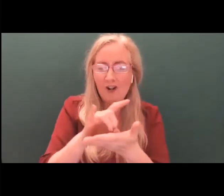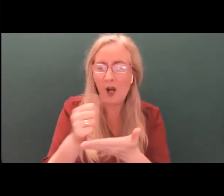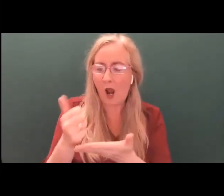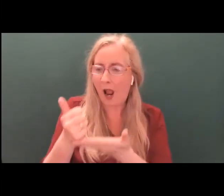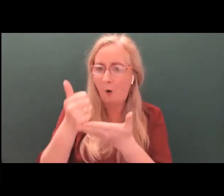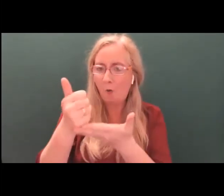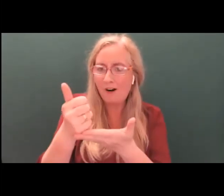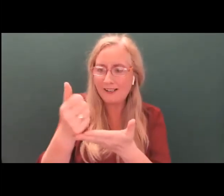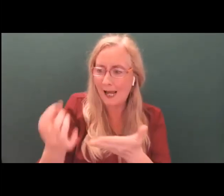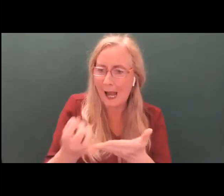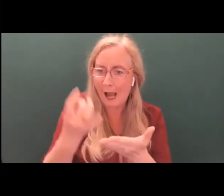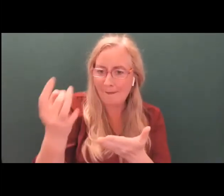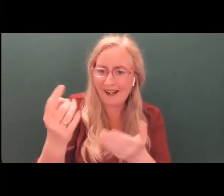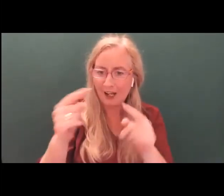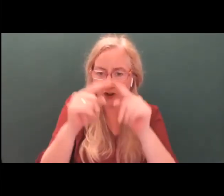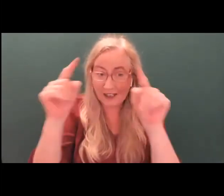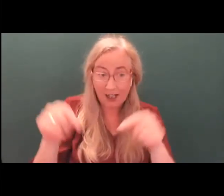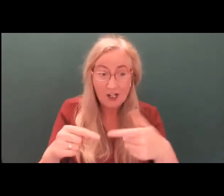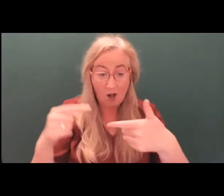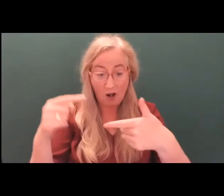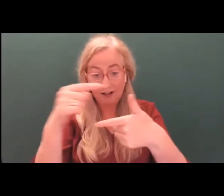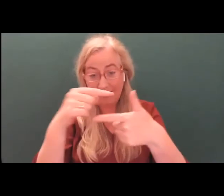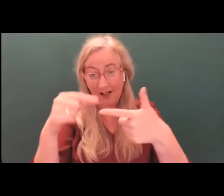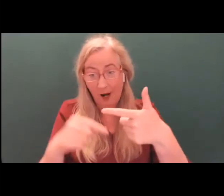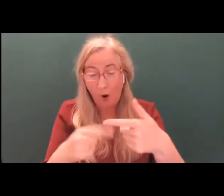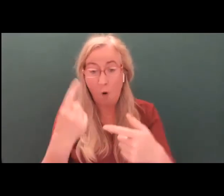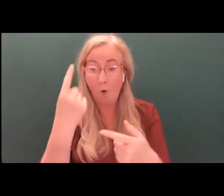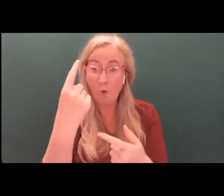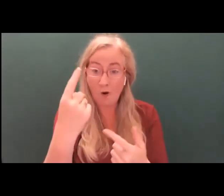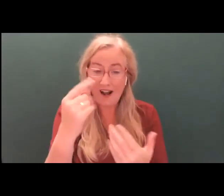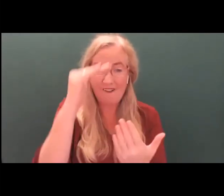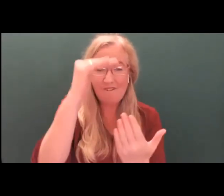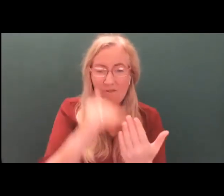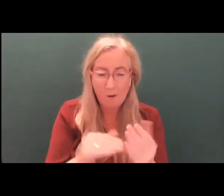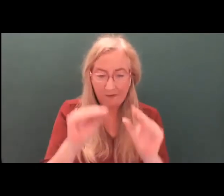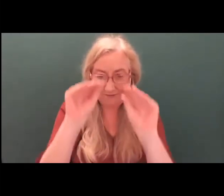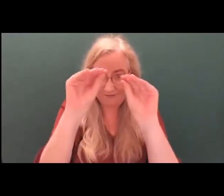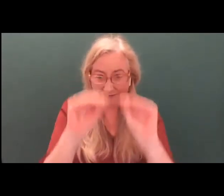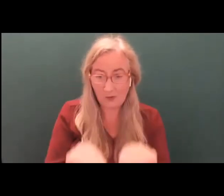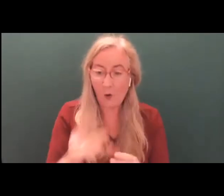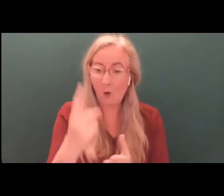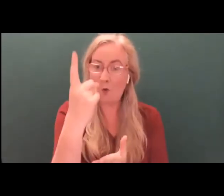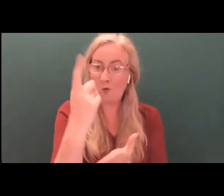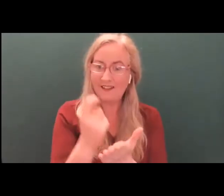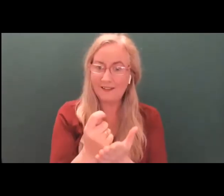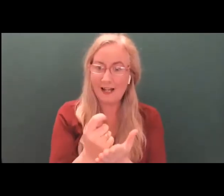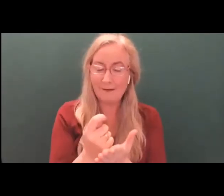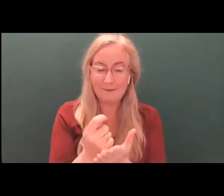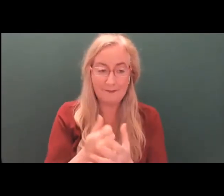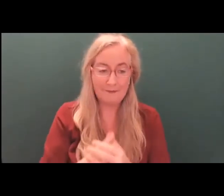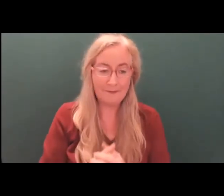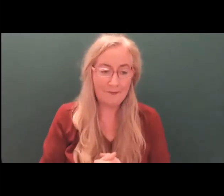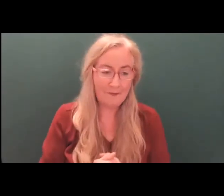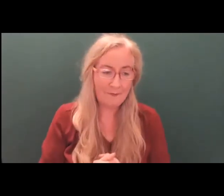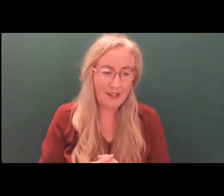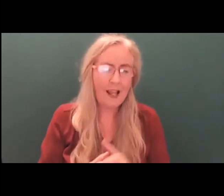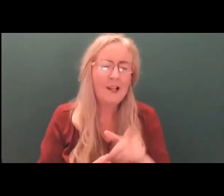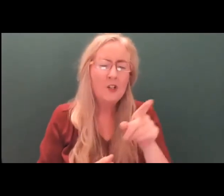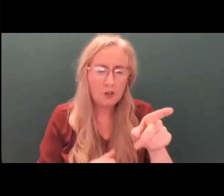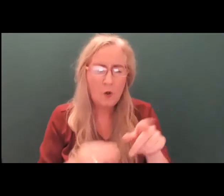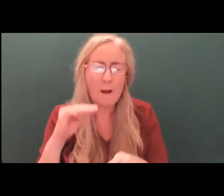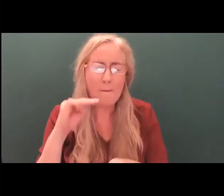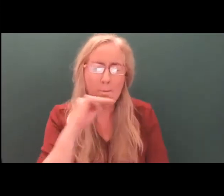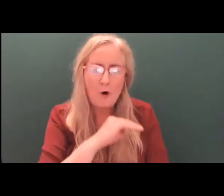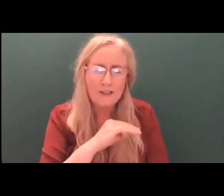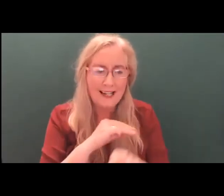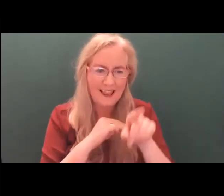application. So that's all in the one form. So you just have to complete this once. And it's really important to note at this